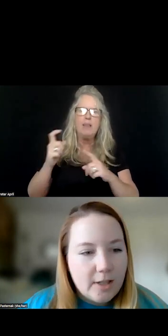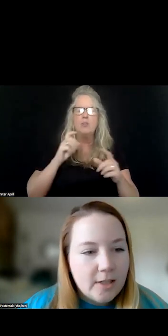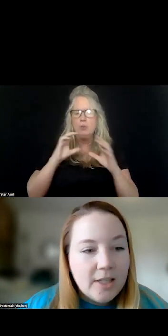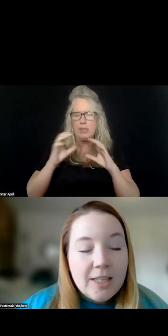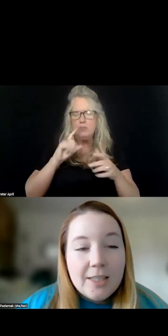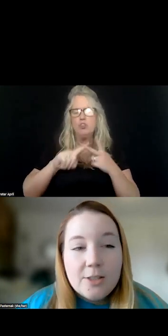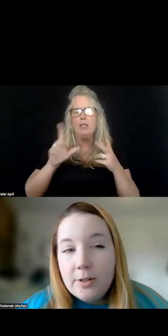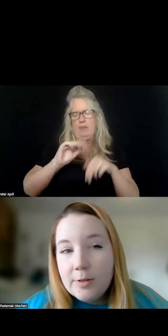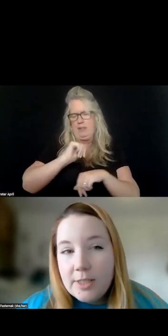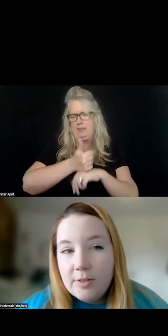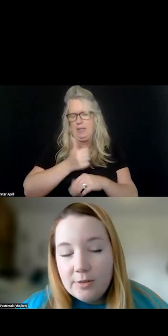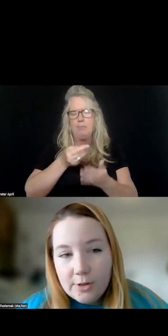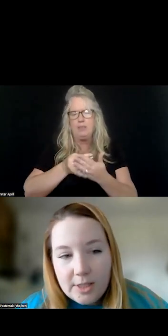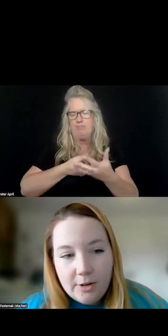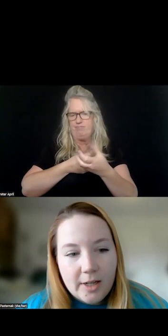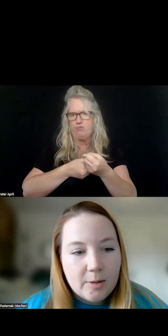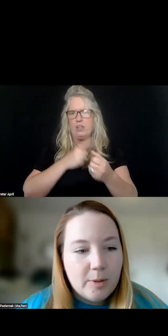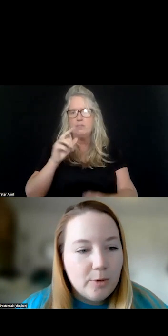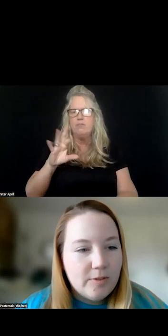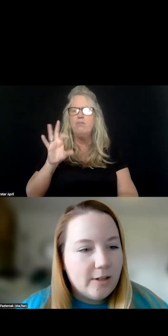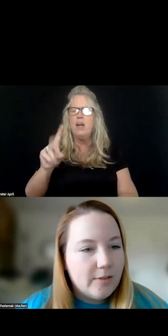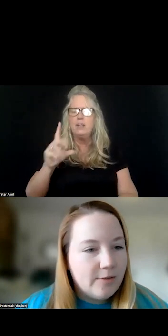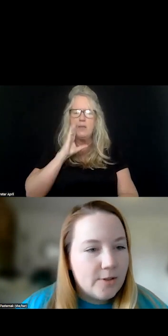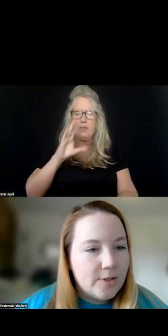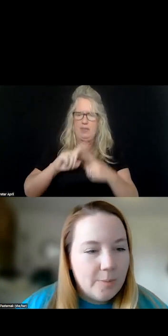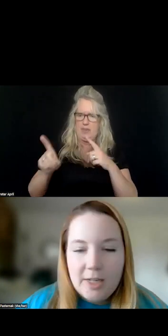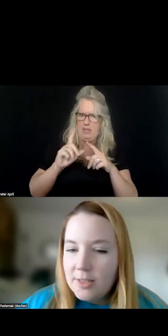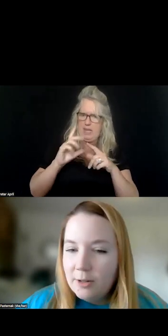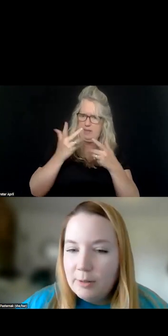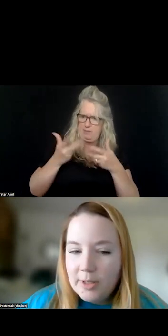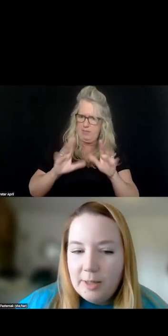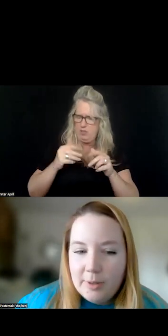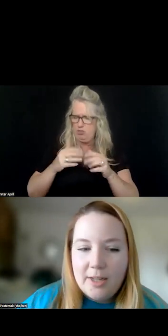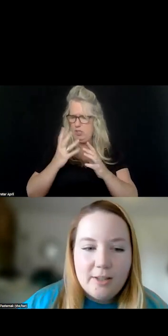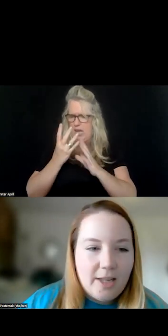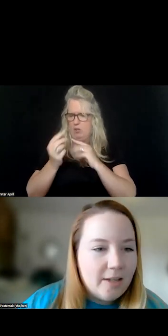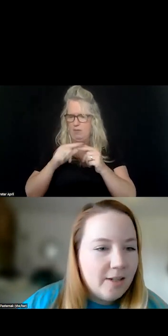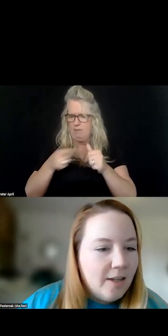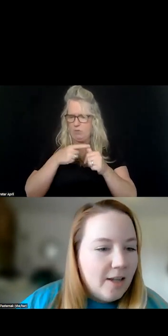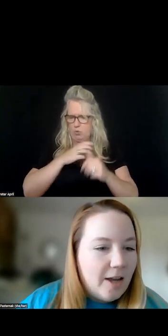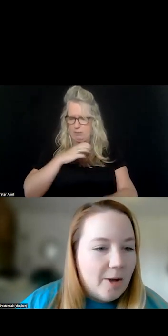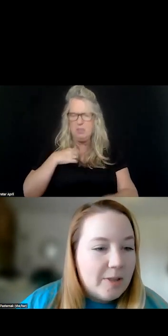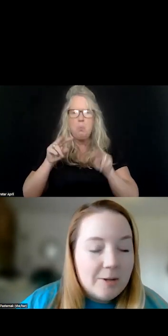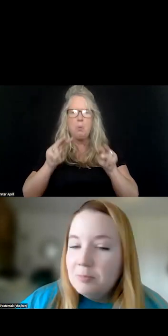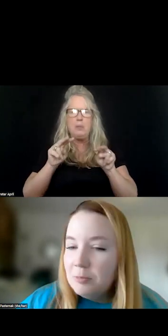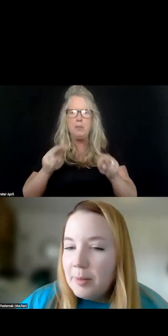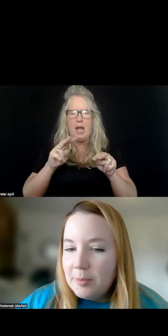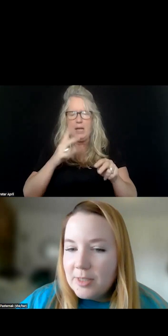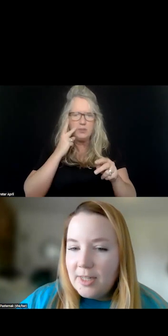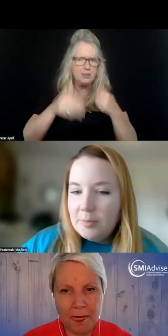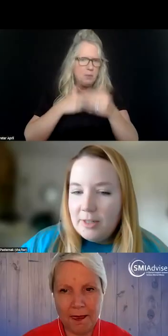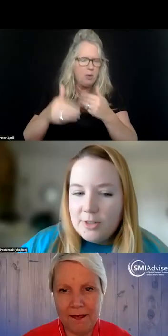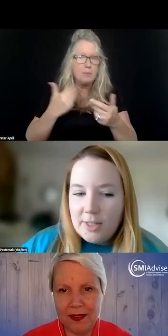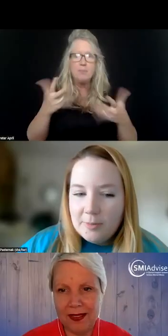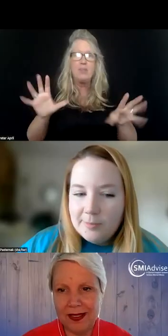trust fund that's already received its first hearing and been moved out of its first committee. So we will keep an eye on that. And that wraps up the